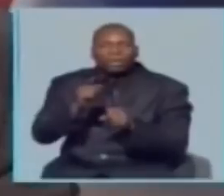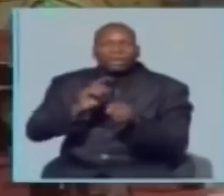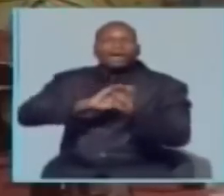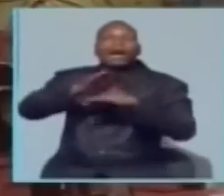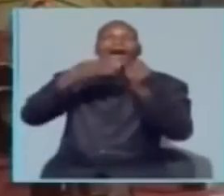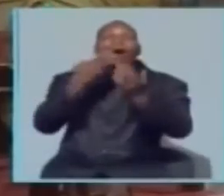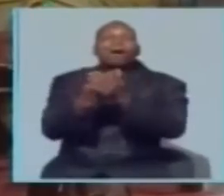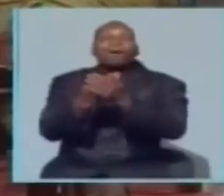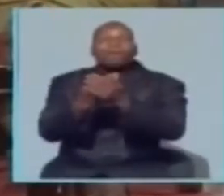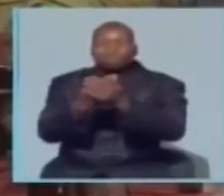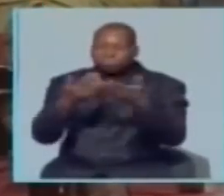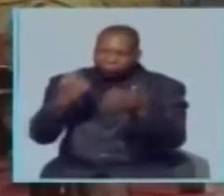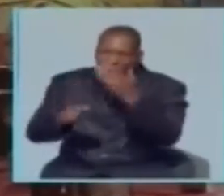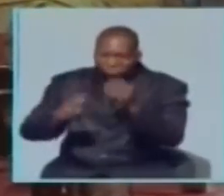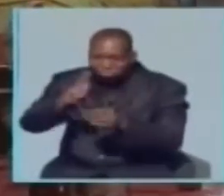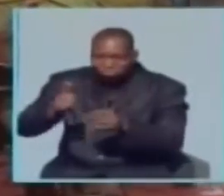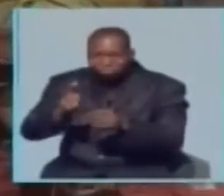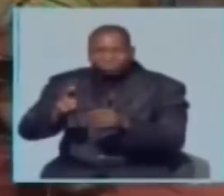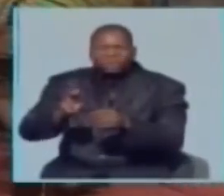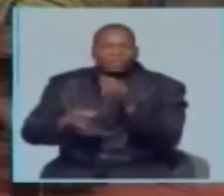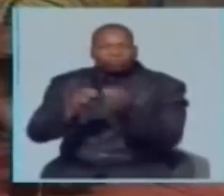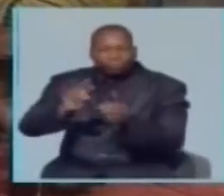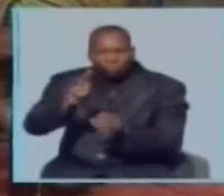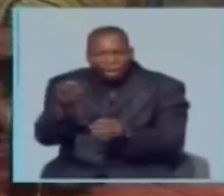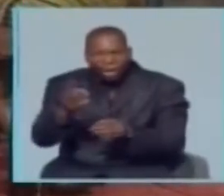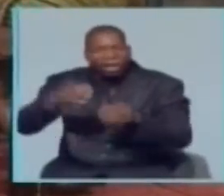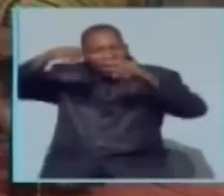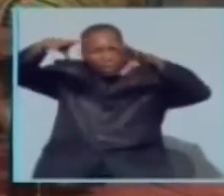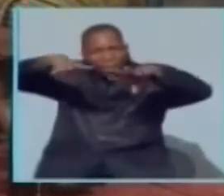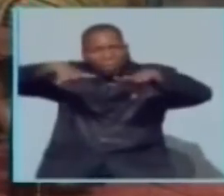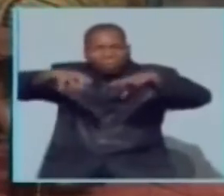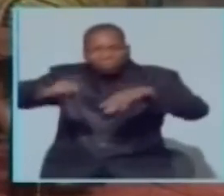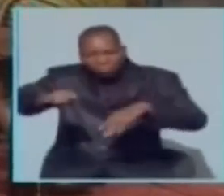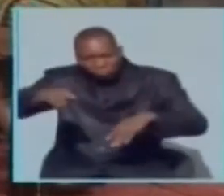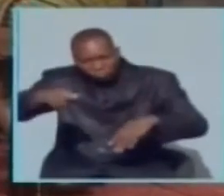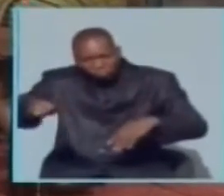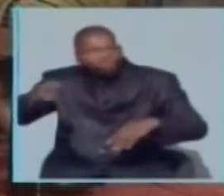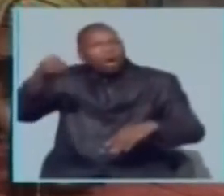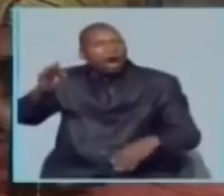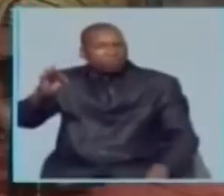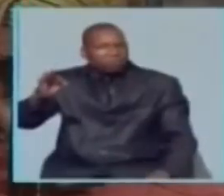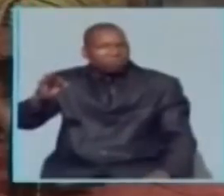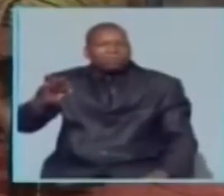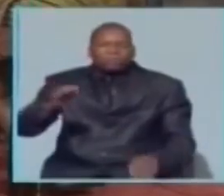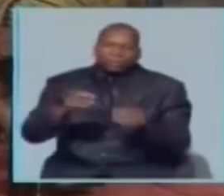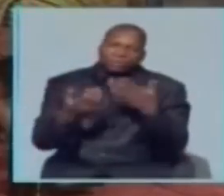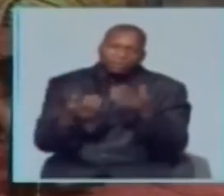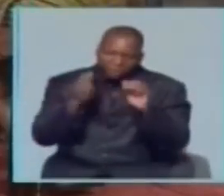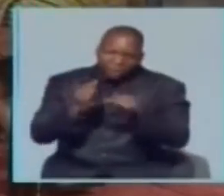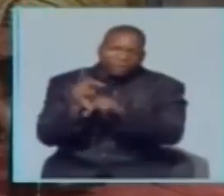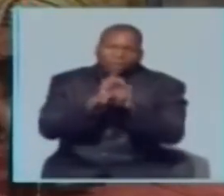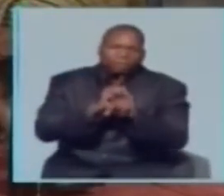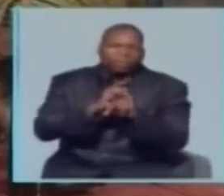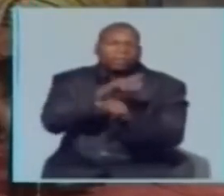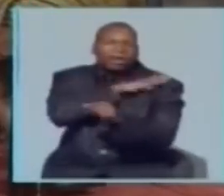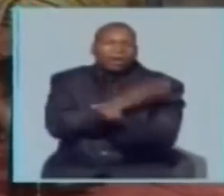all the appliances that you're not using and the lights, so that on the demand side too, we can save power. It's extremely important.